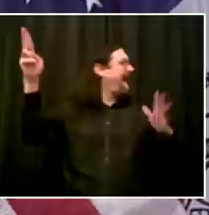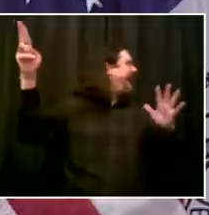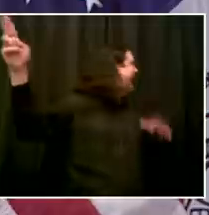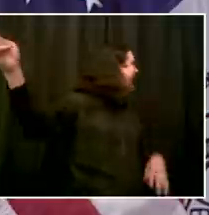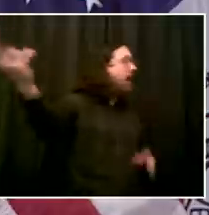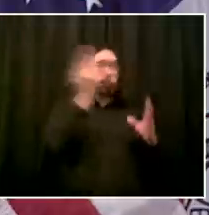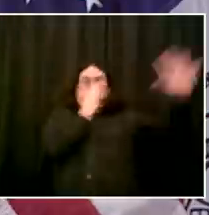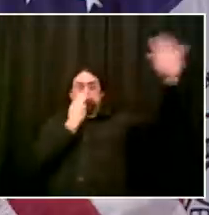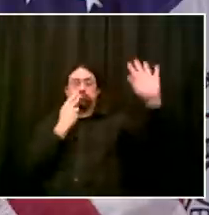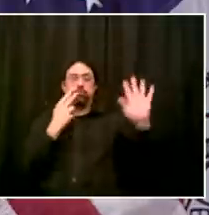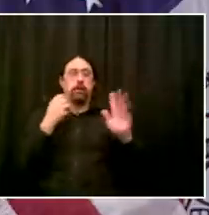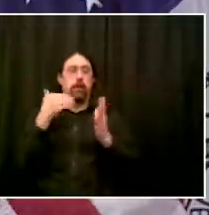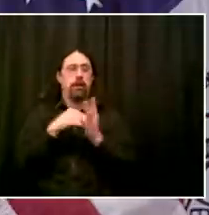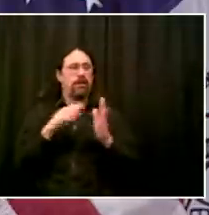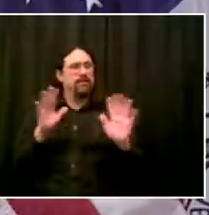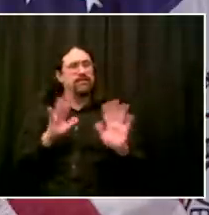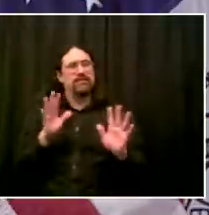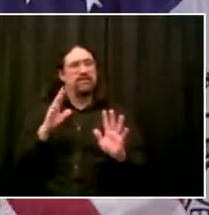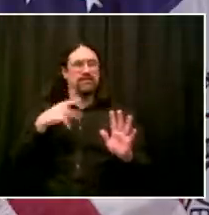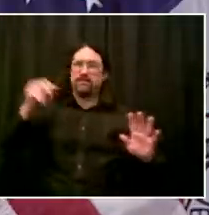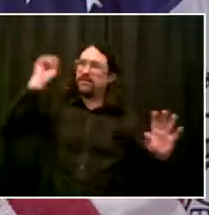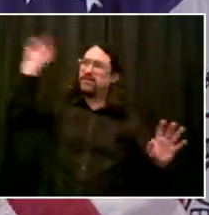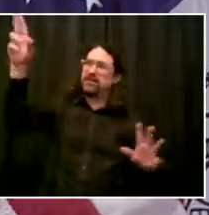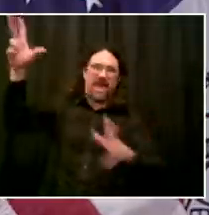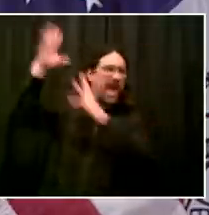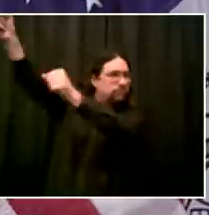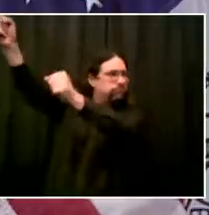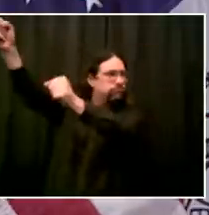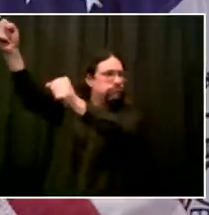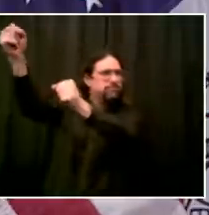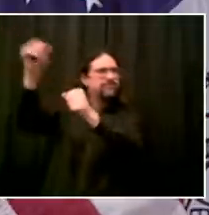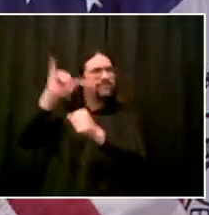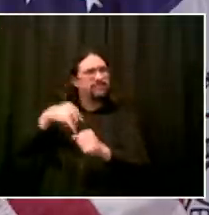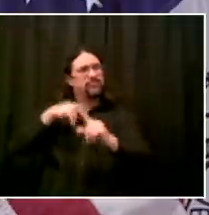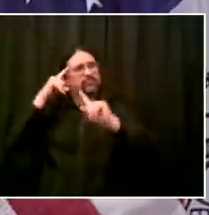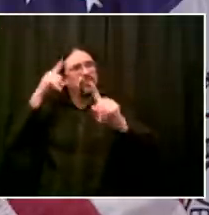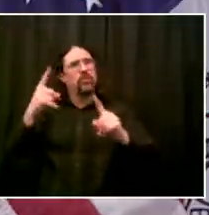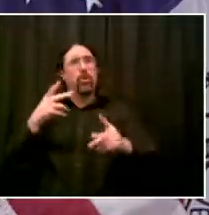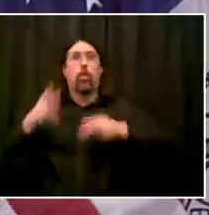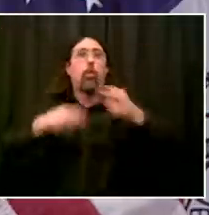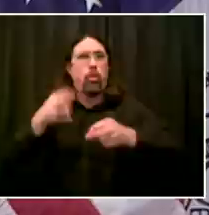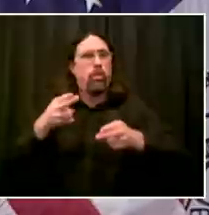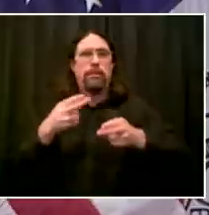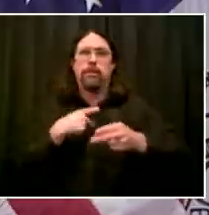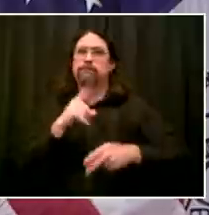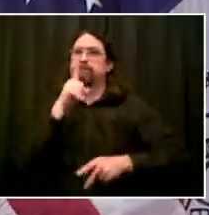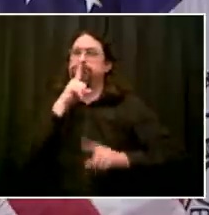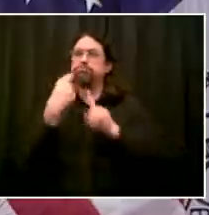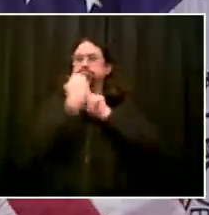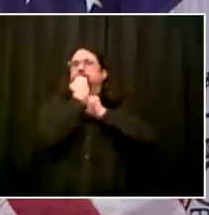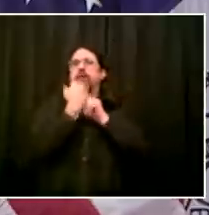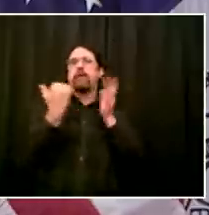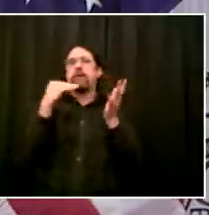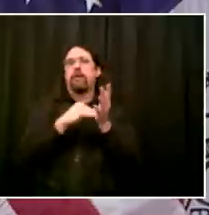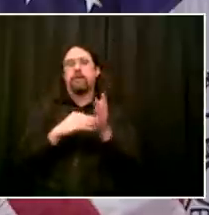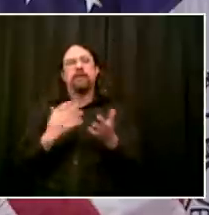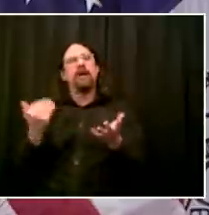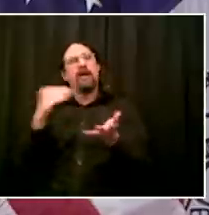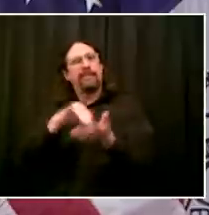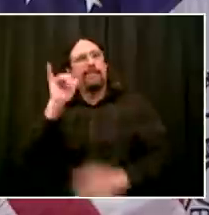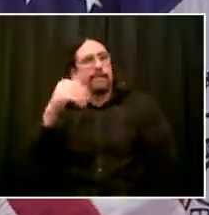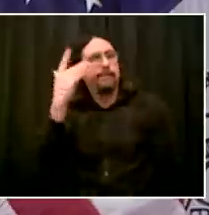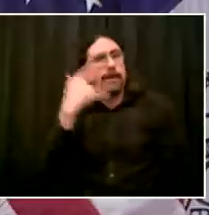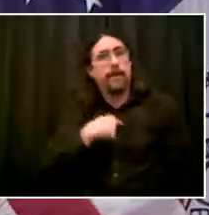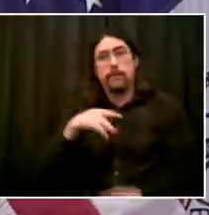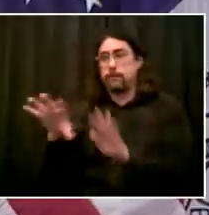we can do it safely is the day I want to go. But it looks damn clear right now, it's the first or second week in June, to go into phase one. Again,